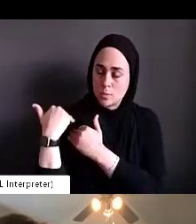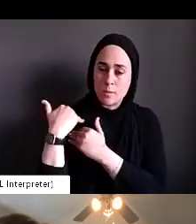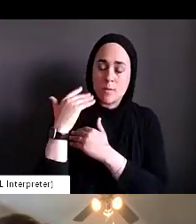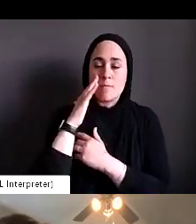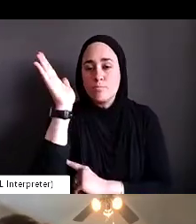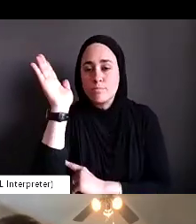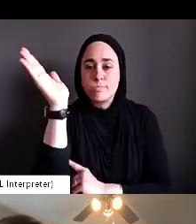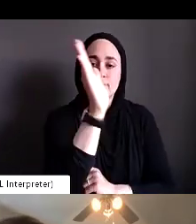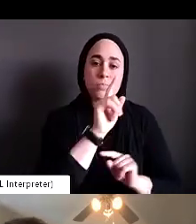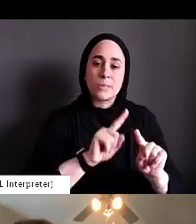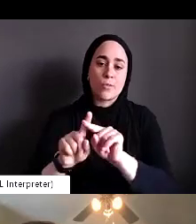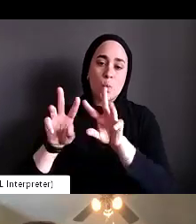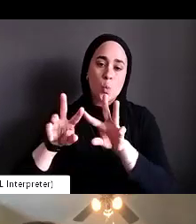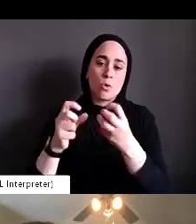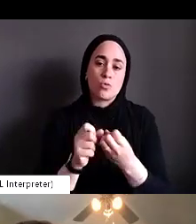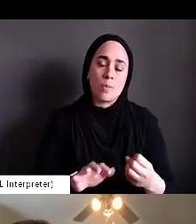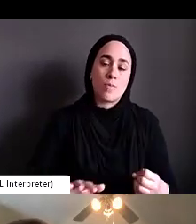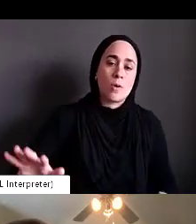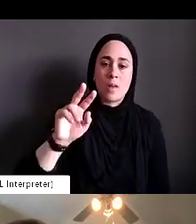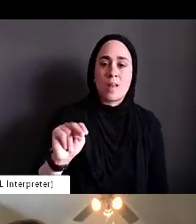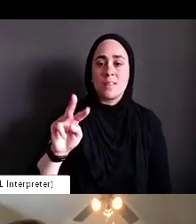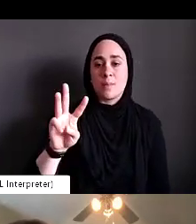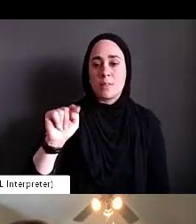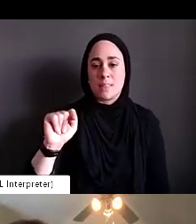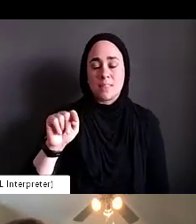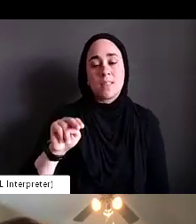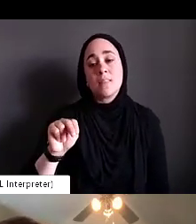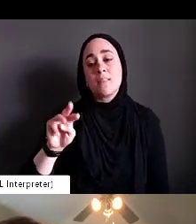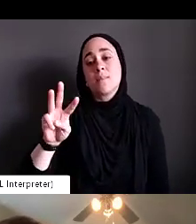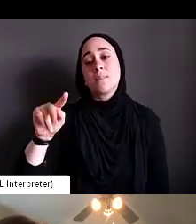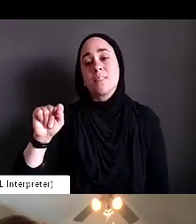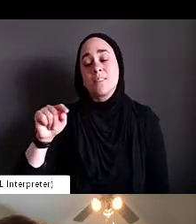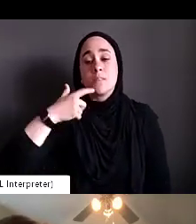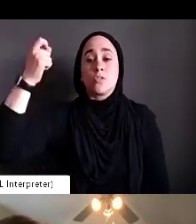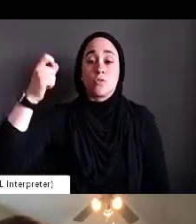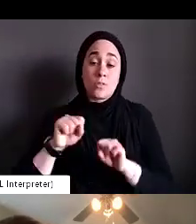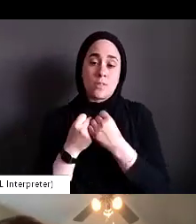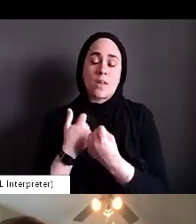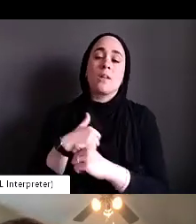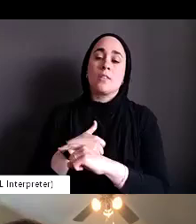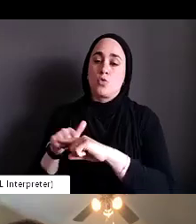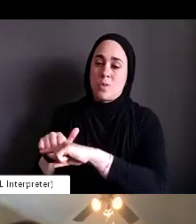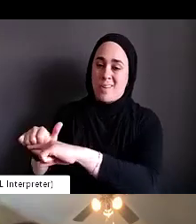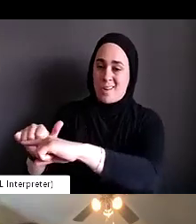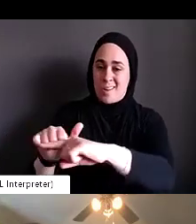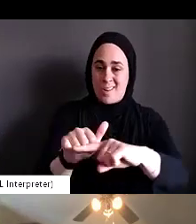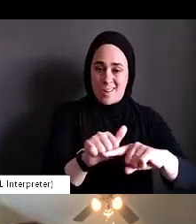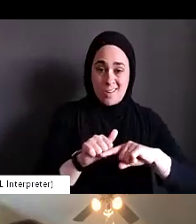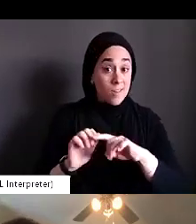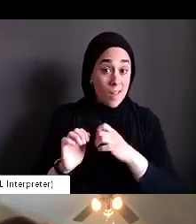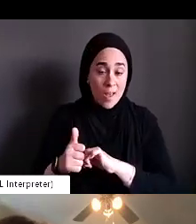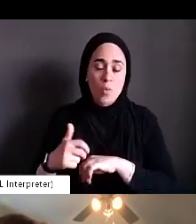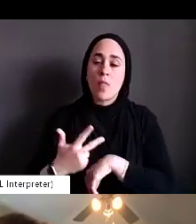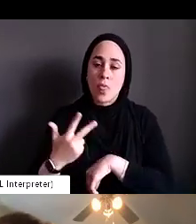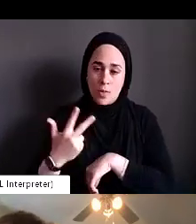the NWT. The NWT Senior Society trains these facilitators in a 3-day workshop in